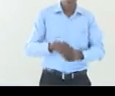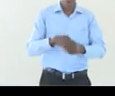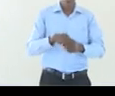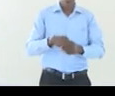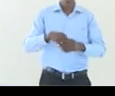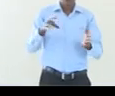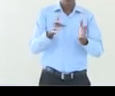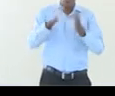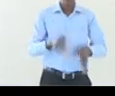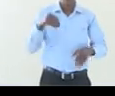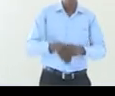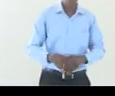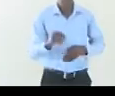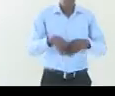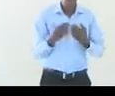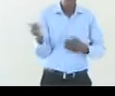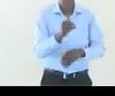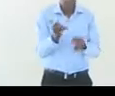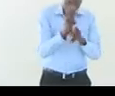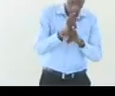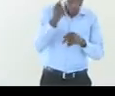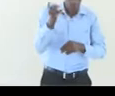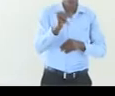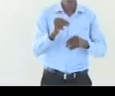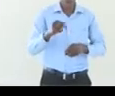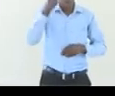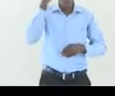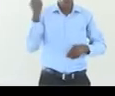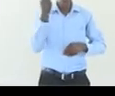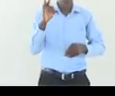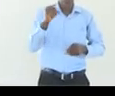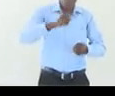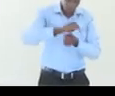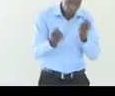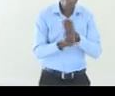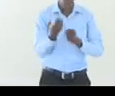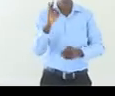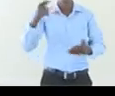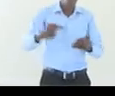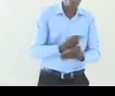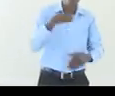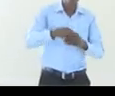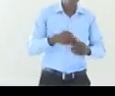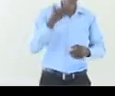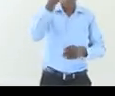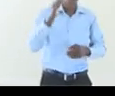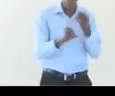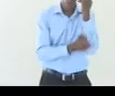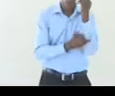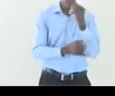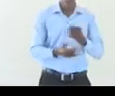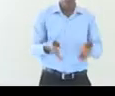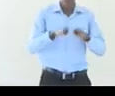is pure noise making. I'm saying, sure, you say you are Christians. You say you are Christians. Where is